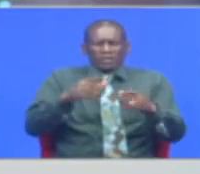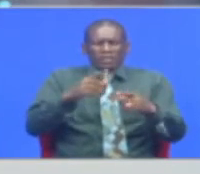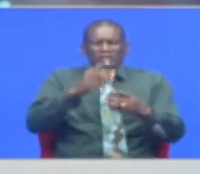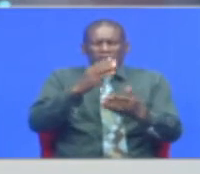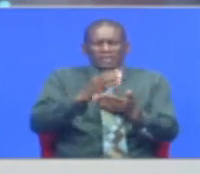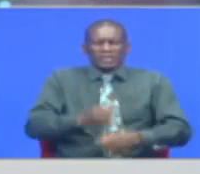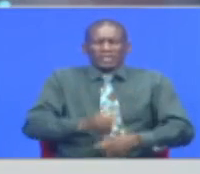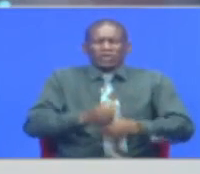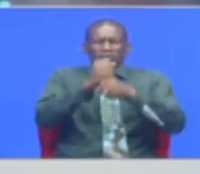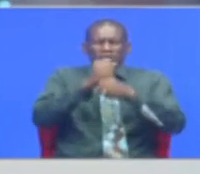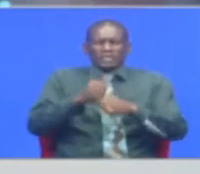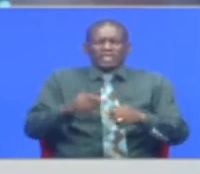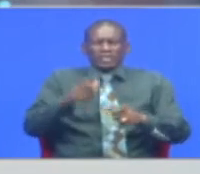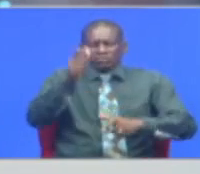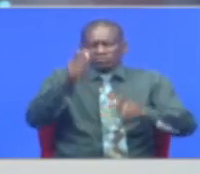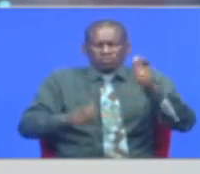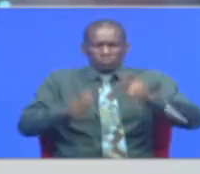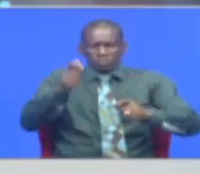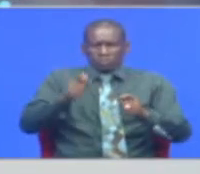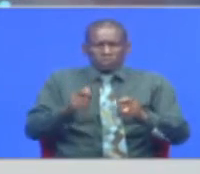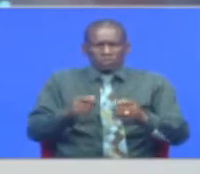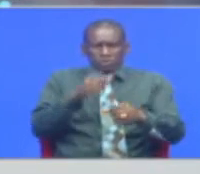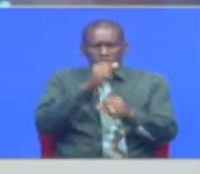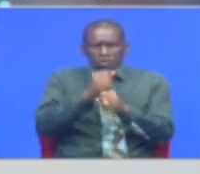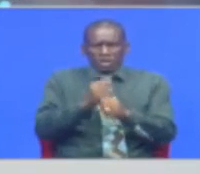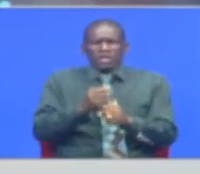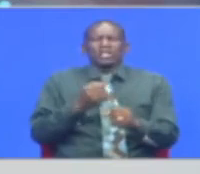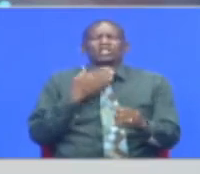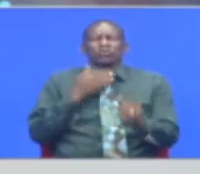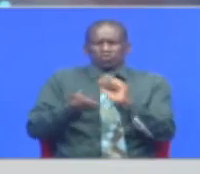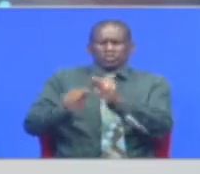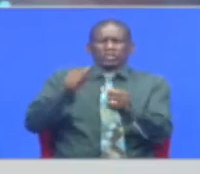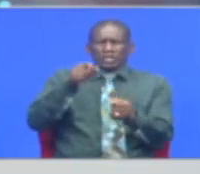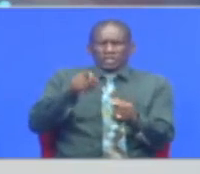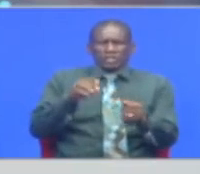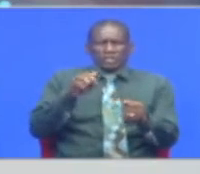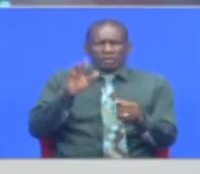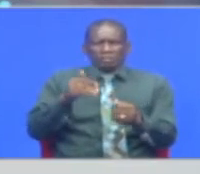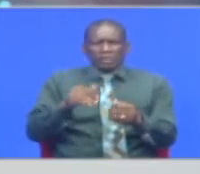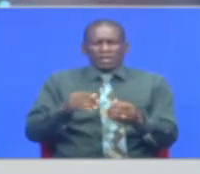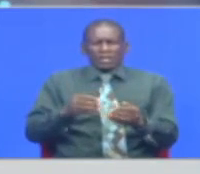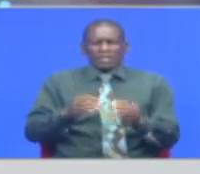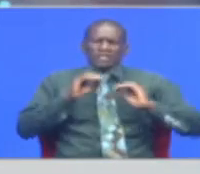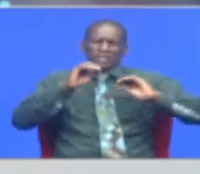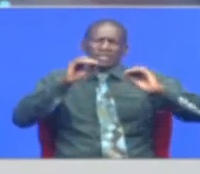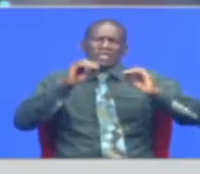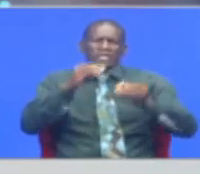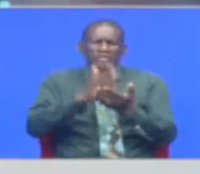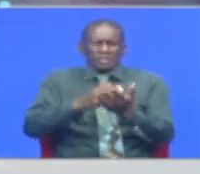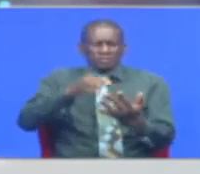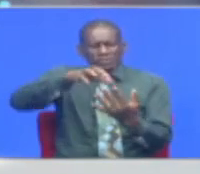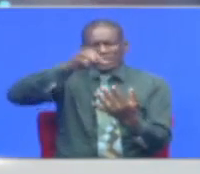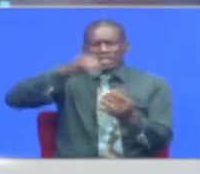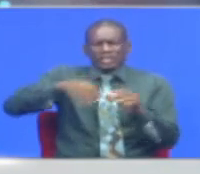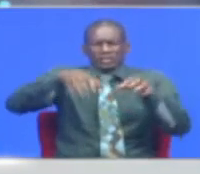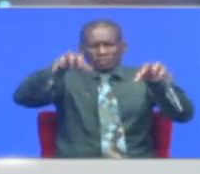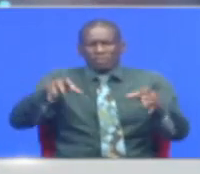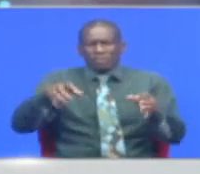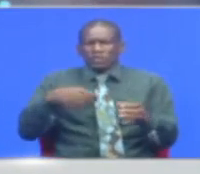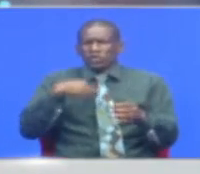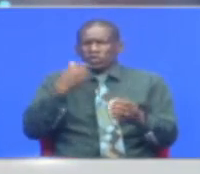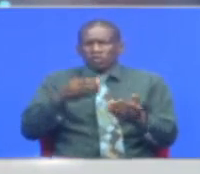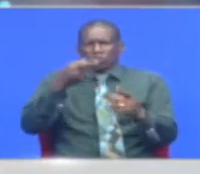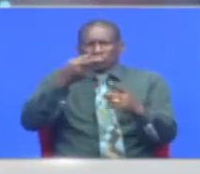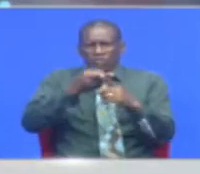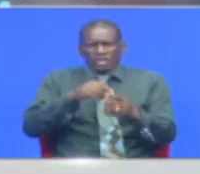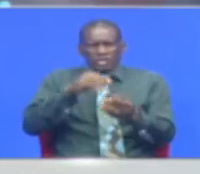stakeholders in the dairy value chain are keen to change that narrative by capacity building certain selected farmers who are in turn expected to